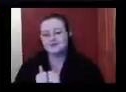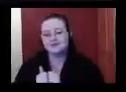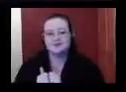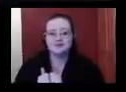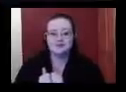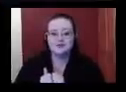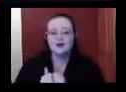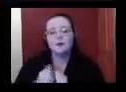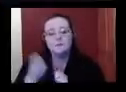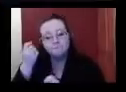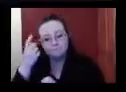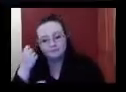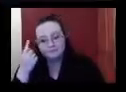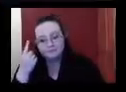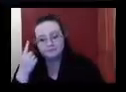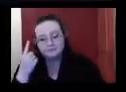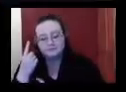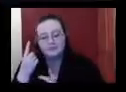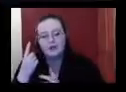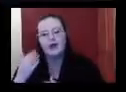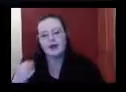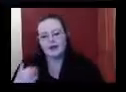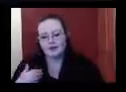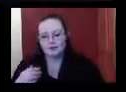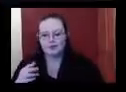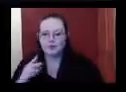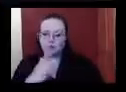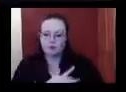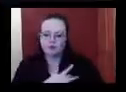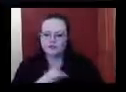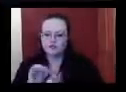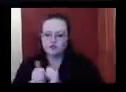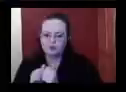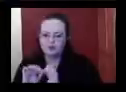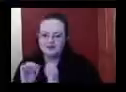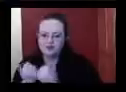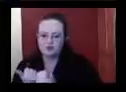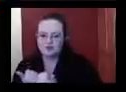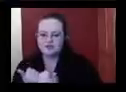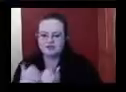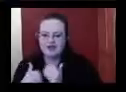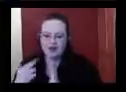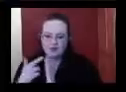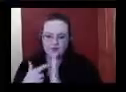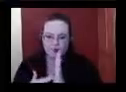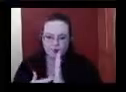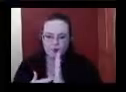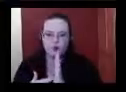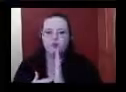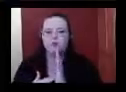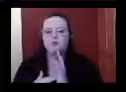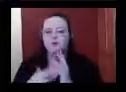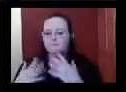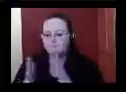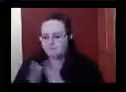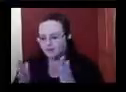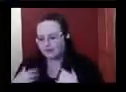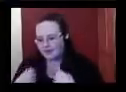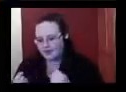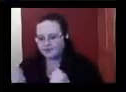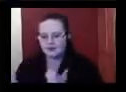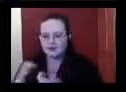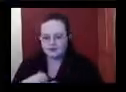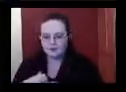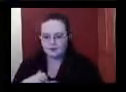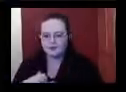the protocols that will be put in place by our provincial sports associations in consultation with local public health as well.